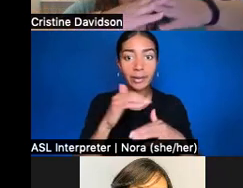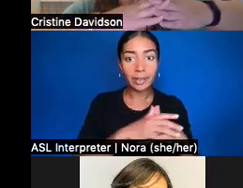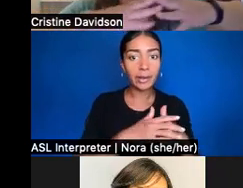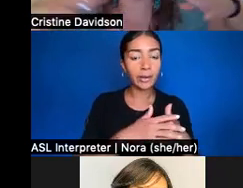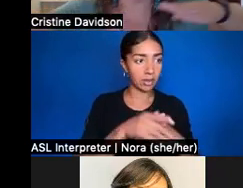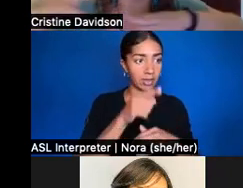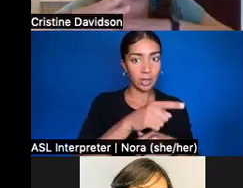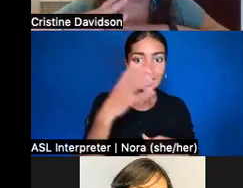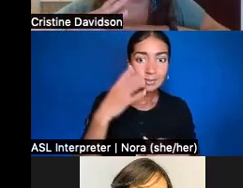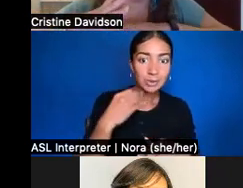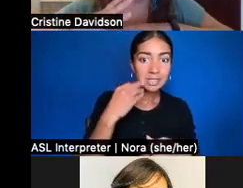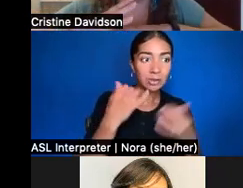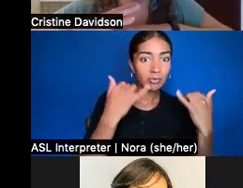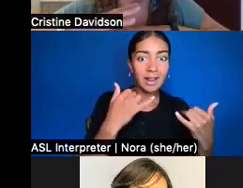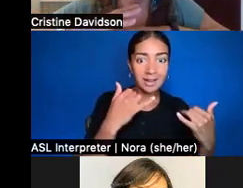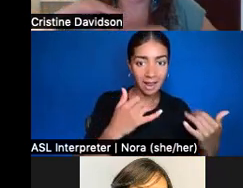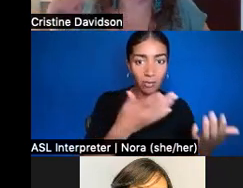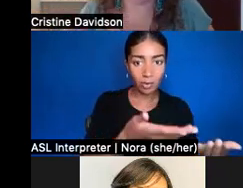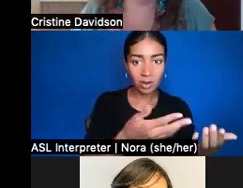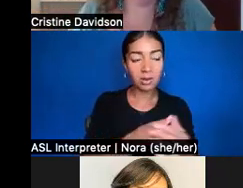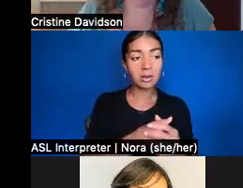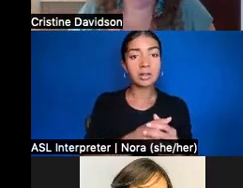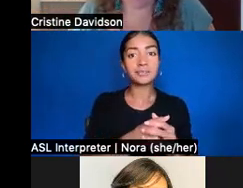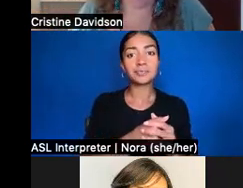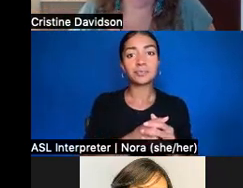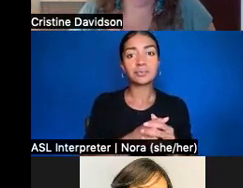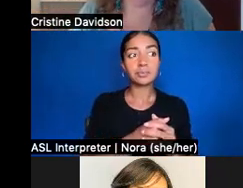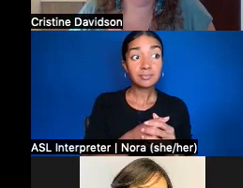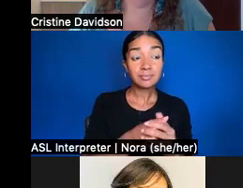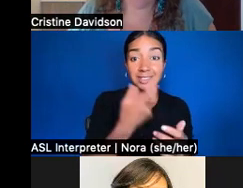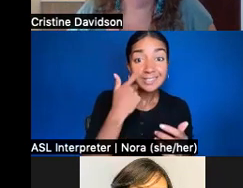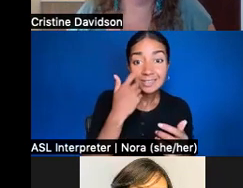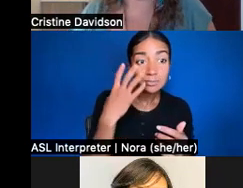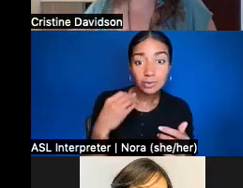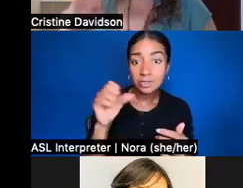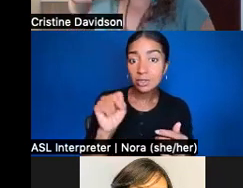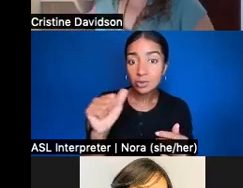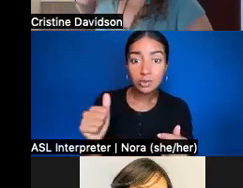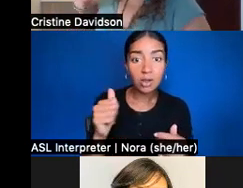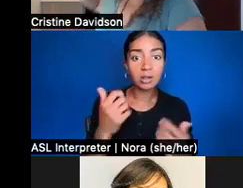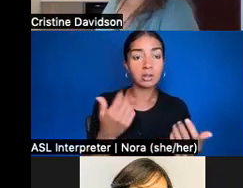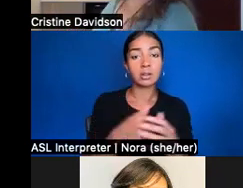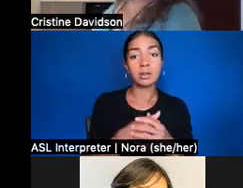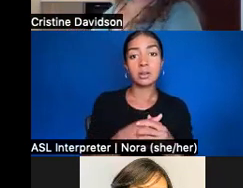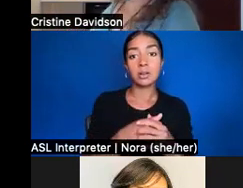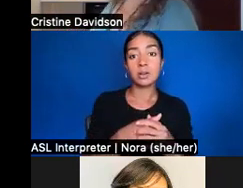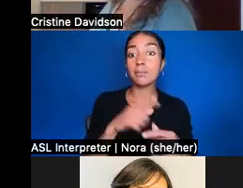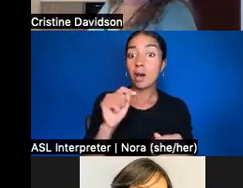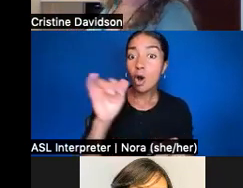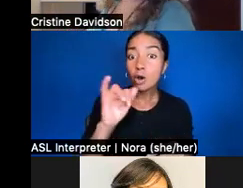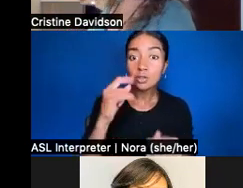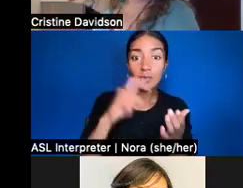collapsing on this person at that particular time, right? After experiencing a sexual assault, but also our